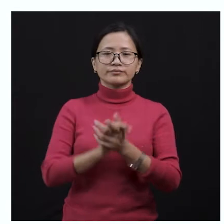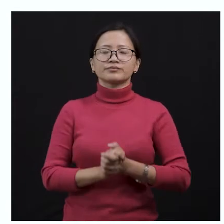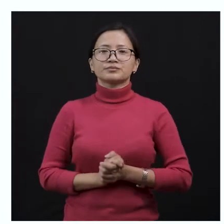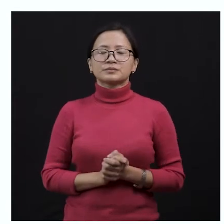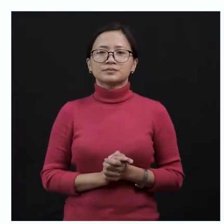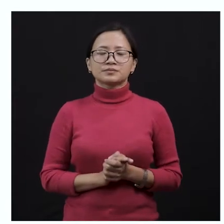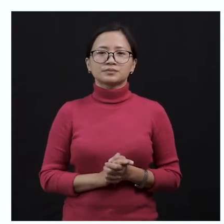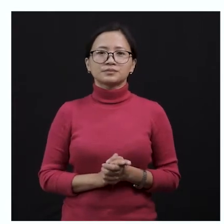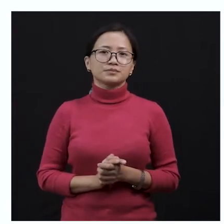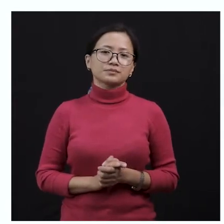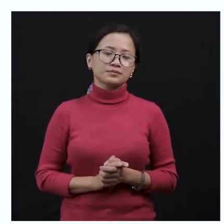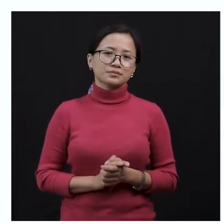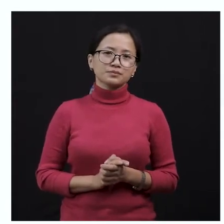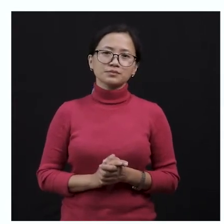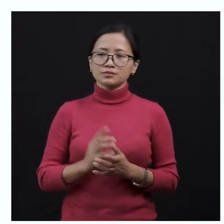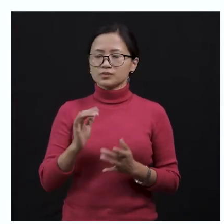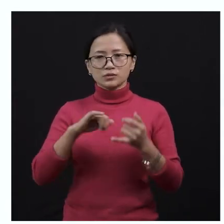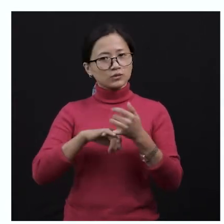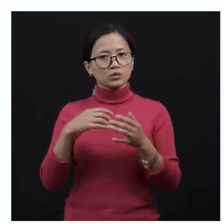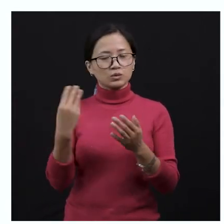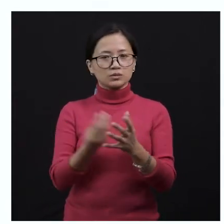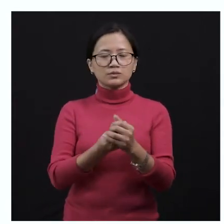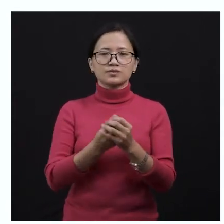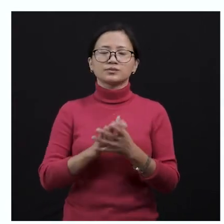So these are also considered to be solid fuel.